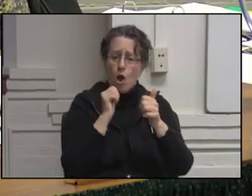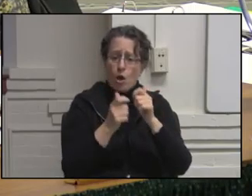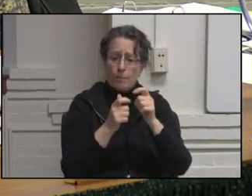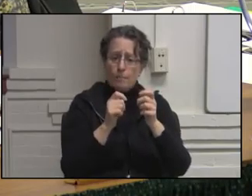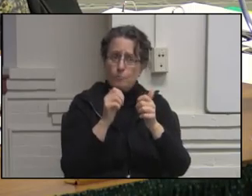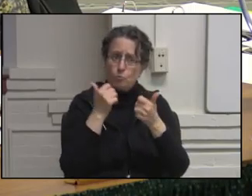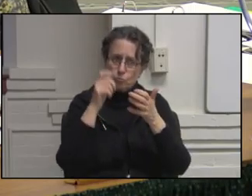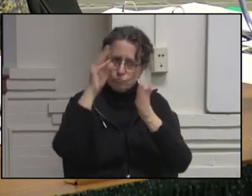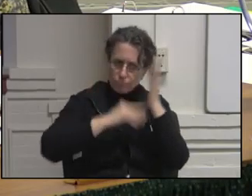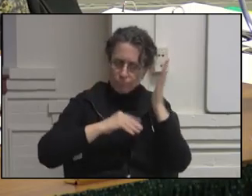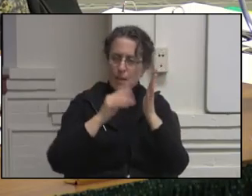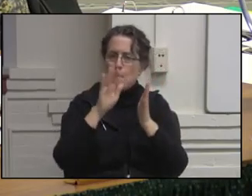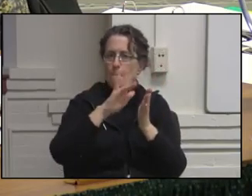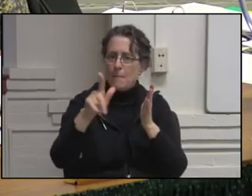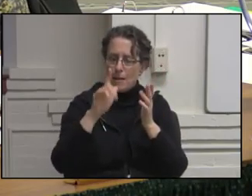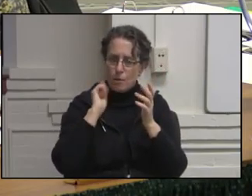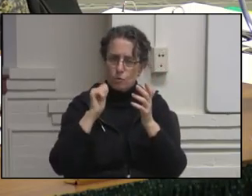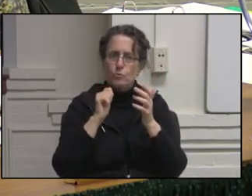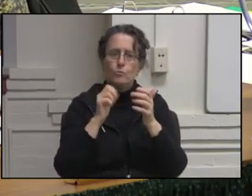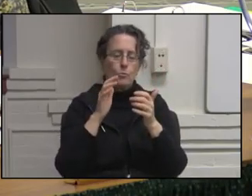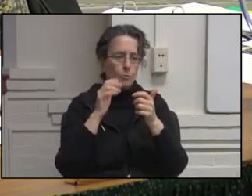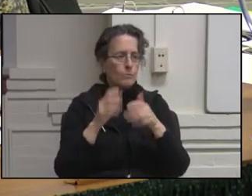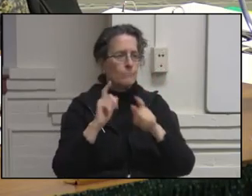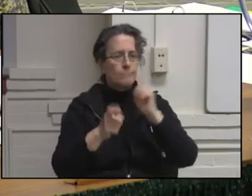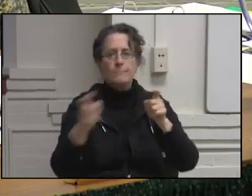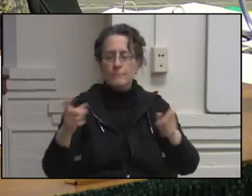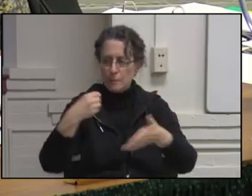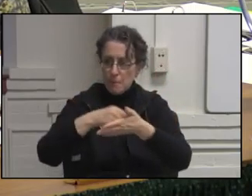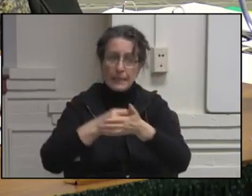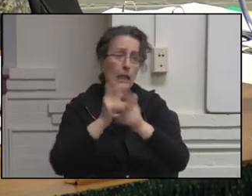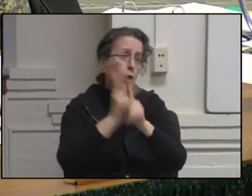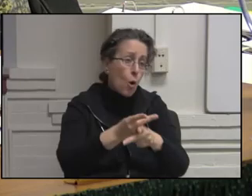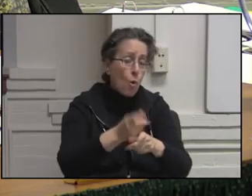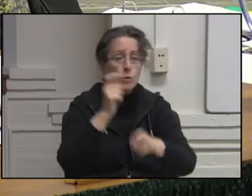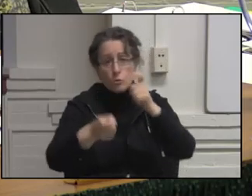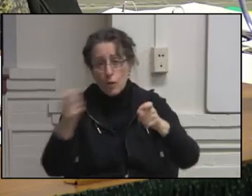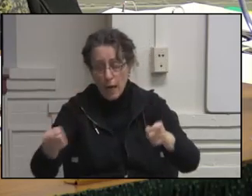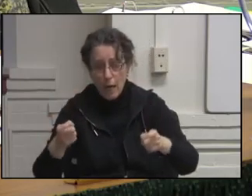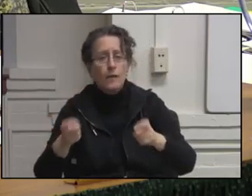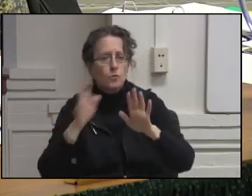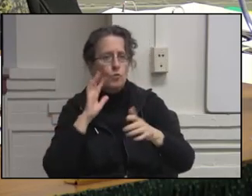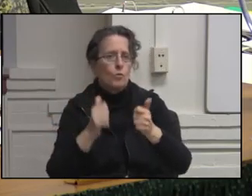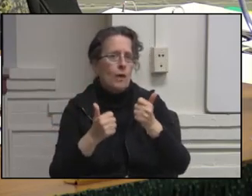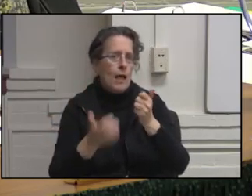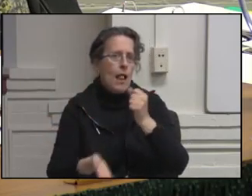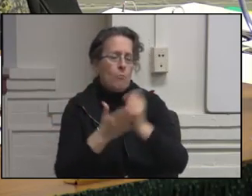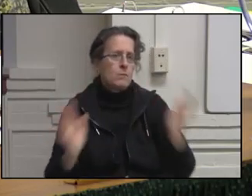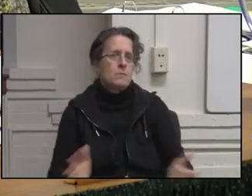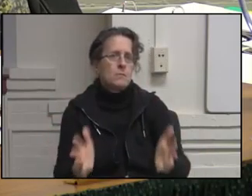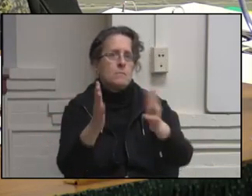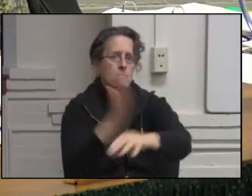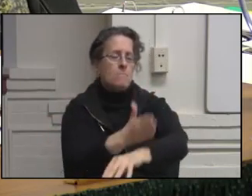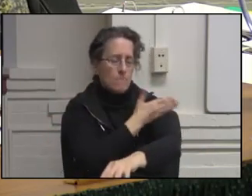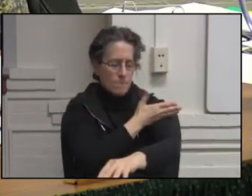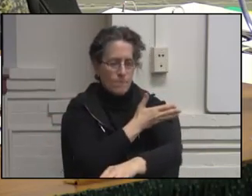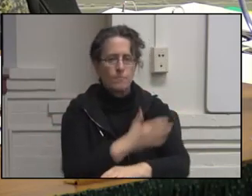with private providers. And so I would like to suggest for, I don't know if we can make it an action tonight because it isn't on the agenda, but I'd